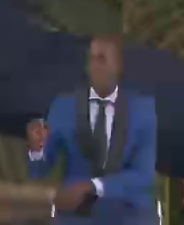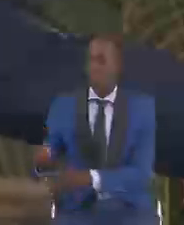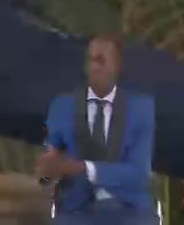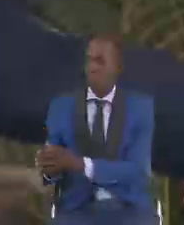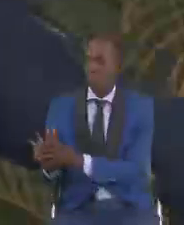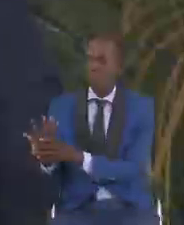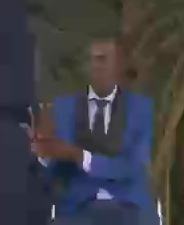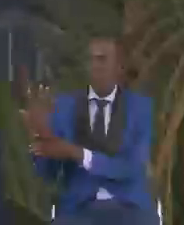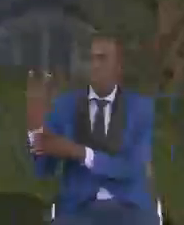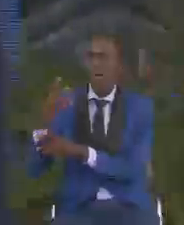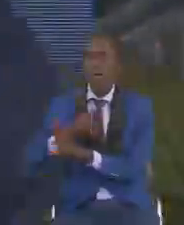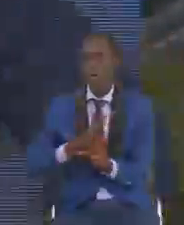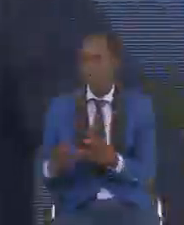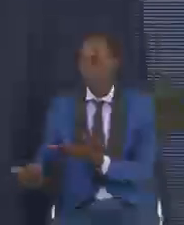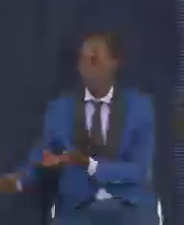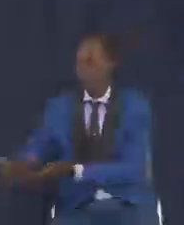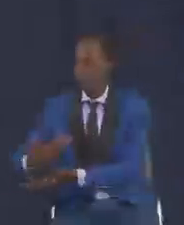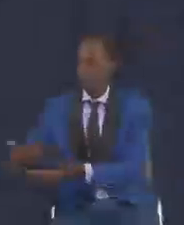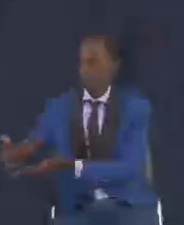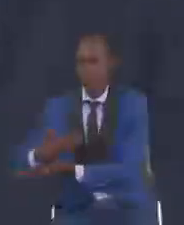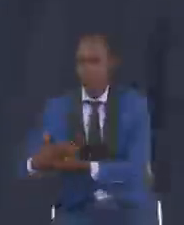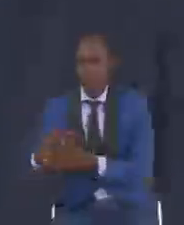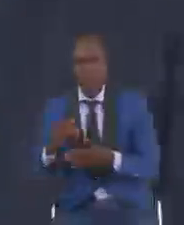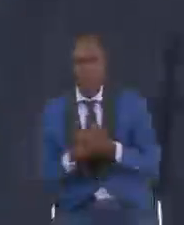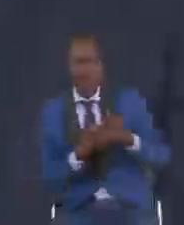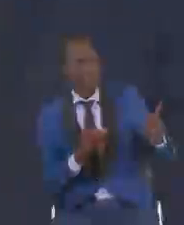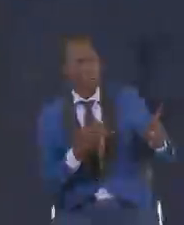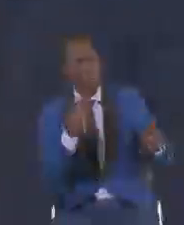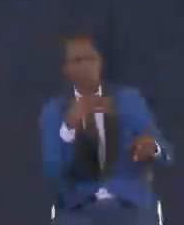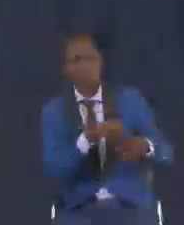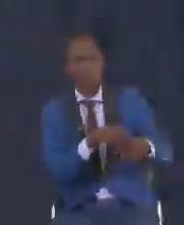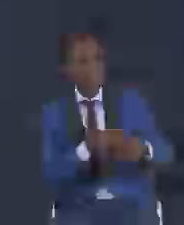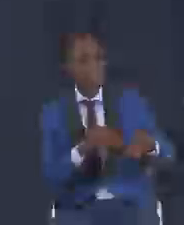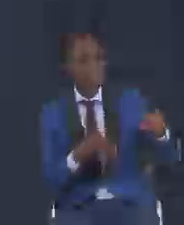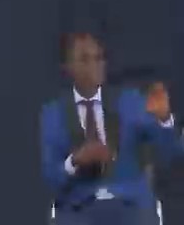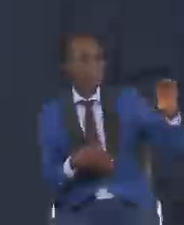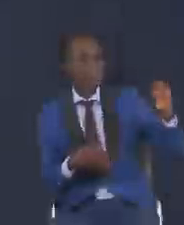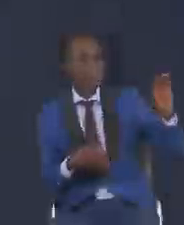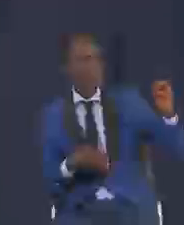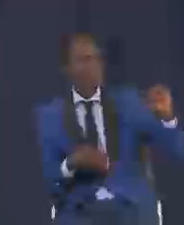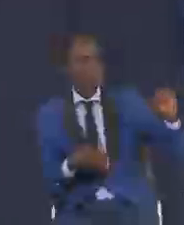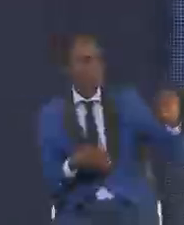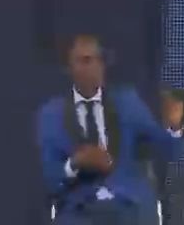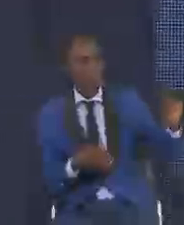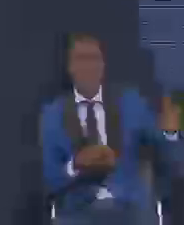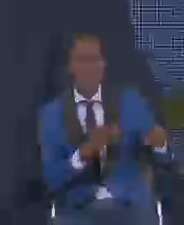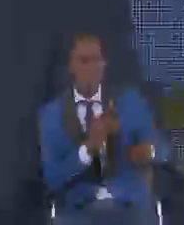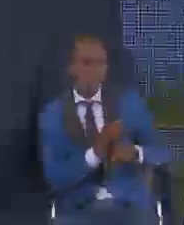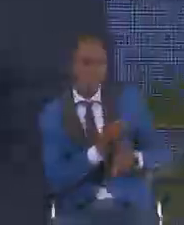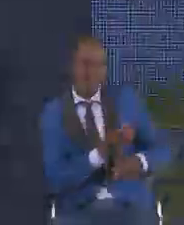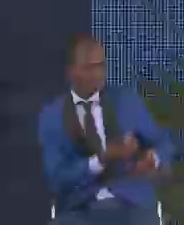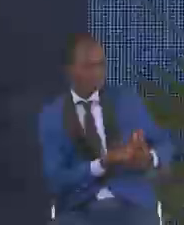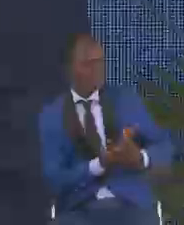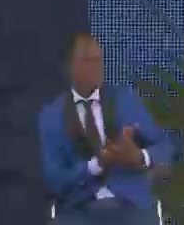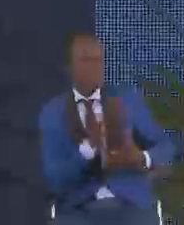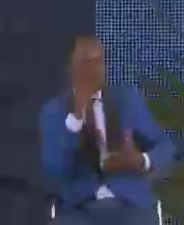even harvesting, that one that planted cocoa is almost just the coming up, and it says, why is